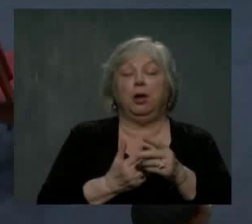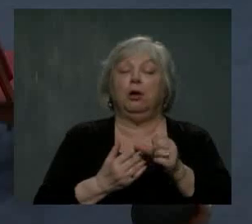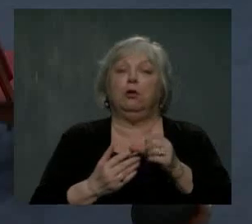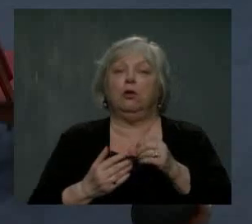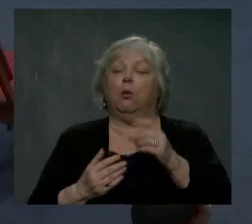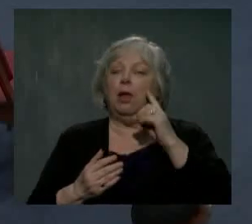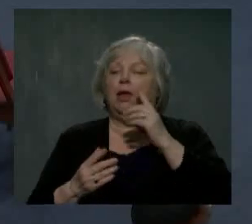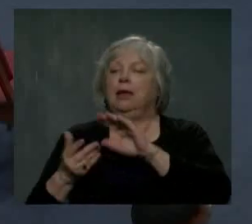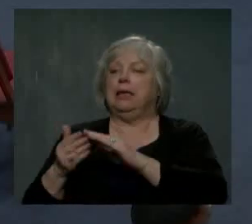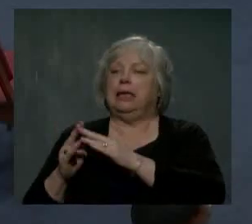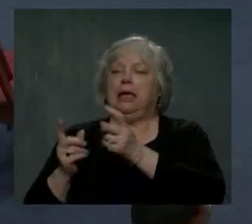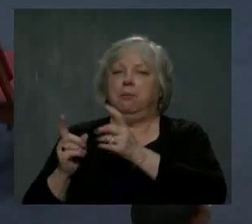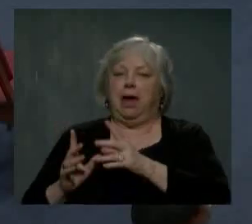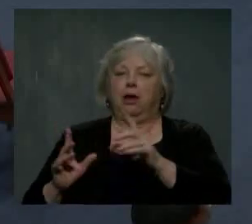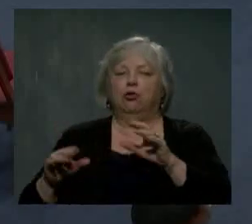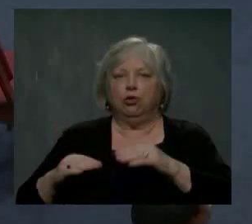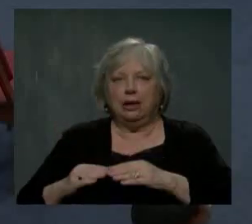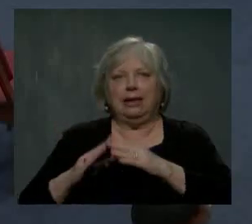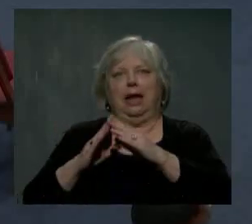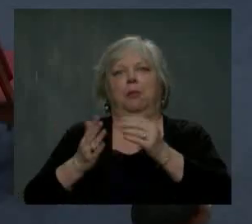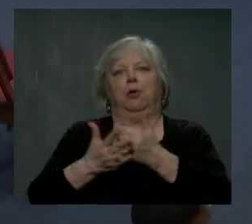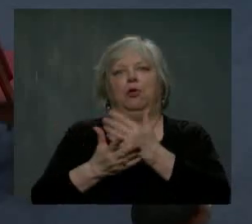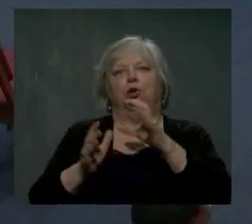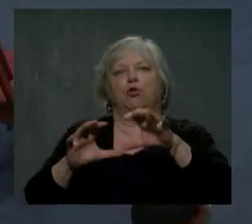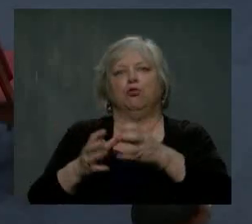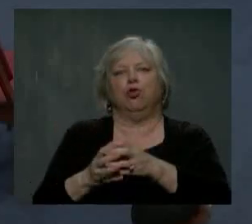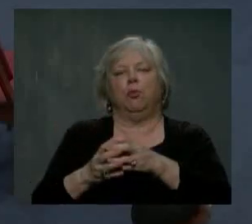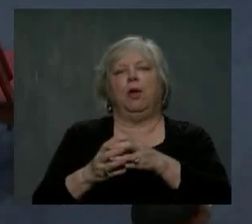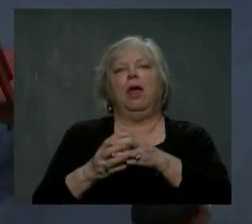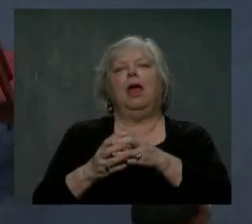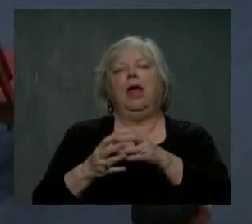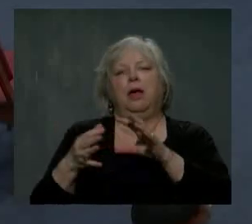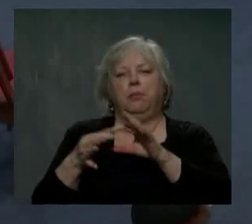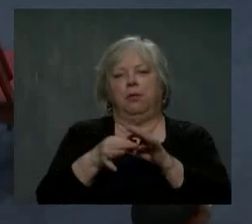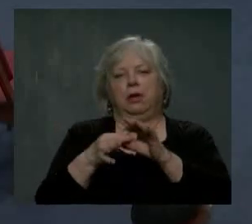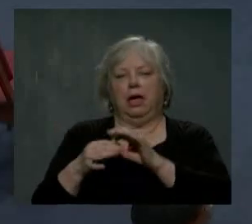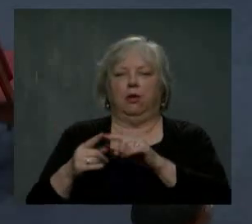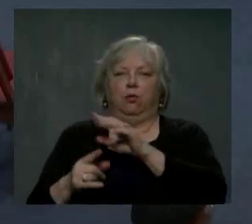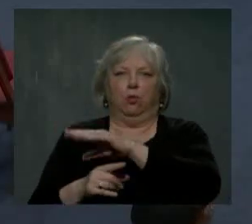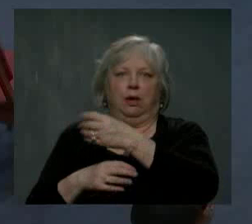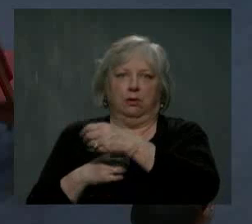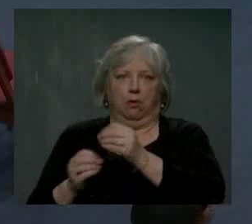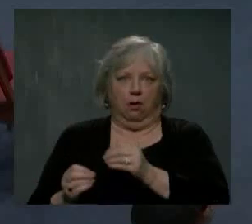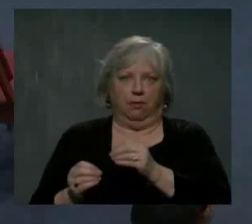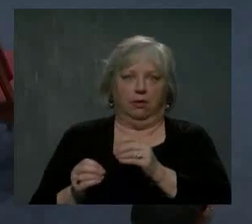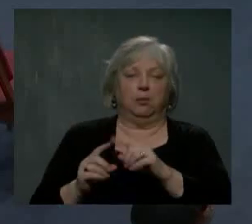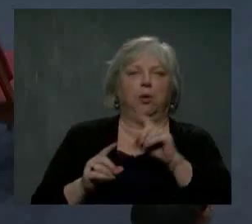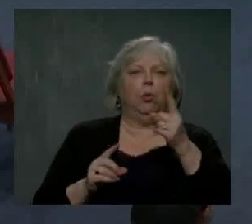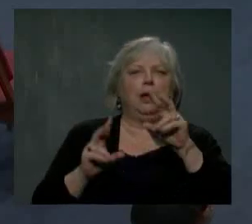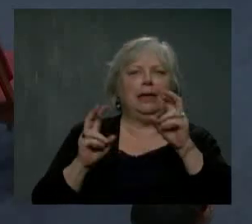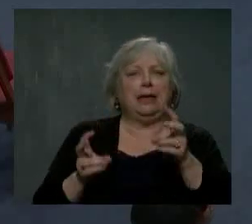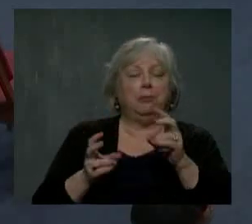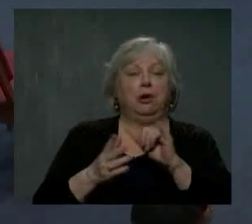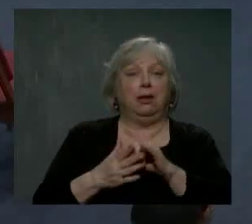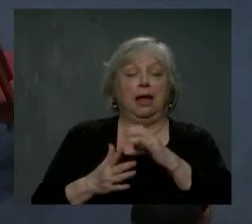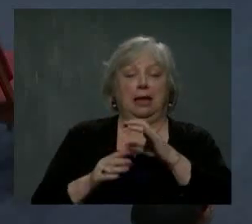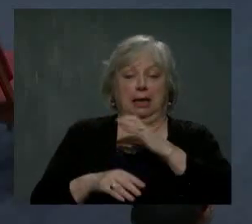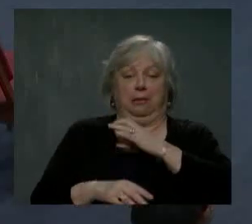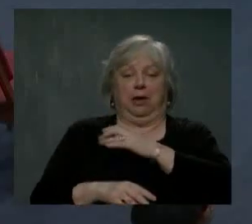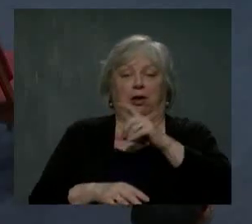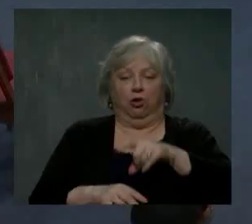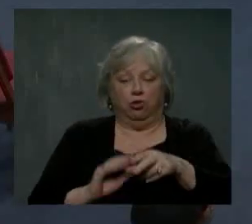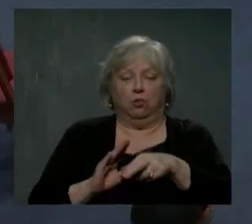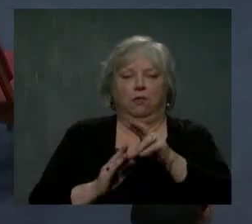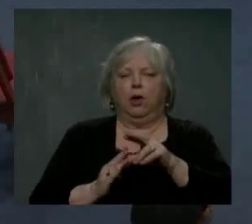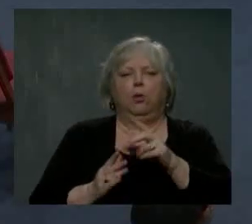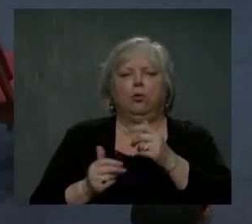formed by the city manager and be directed from his office. However, one of the subjects that the group should review is what department is the best fit